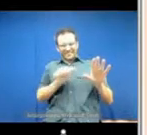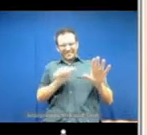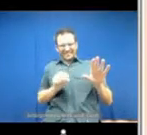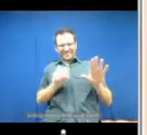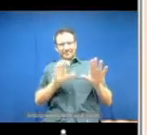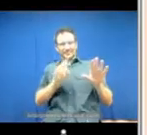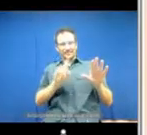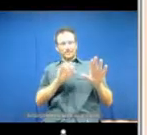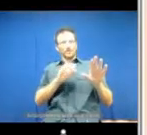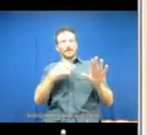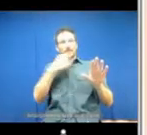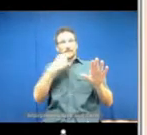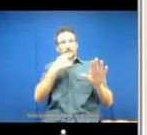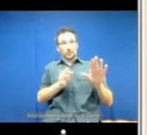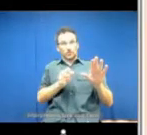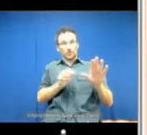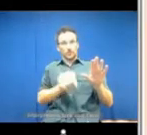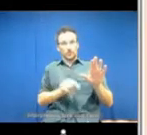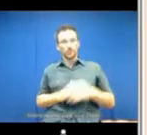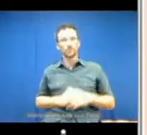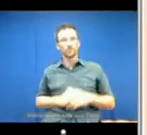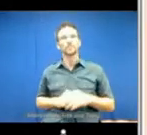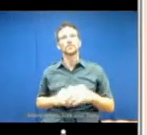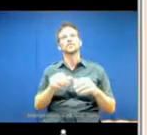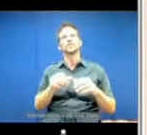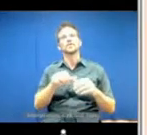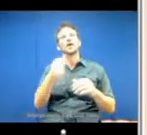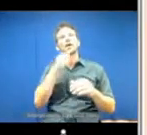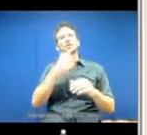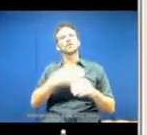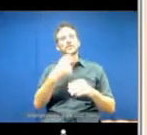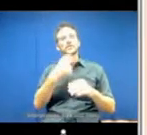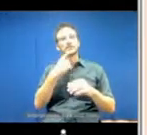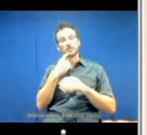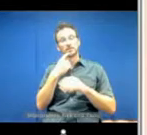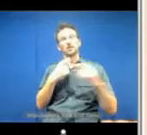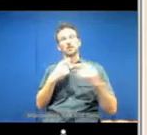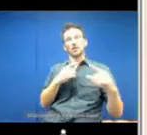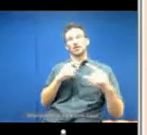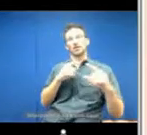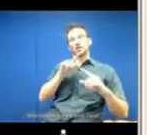And Barbara said, I mean, the deponent cannot see who's talking.